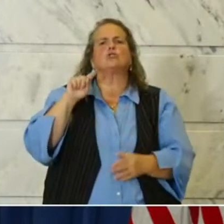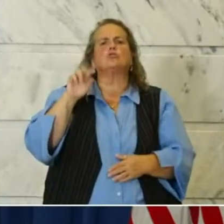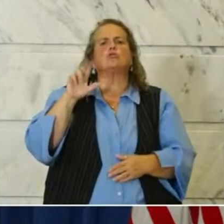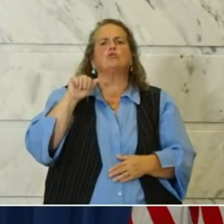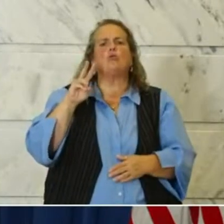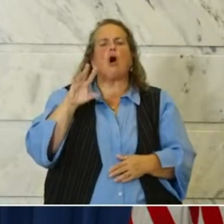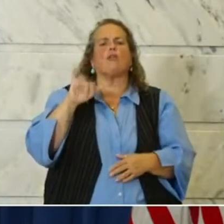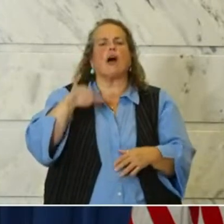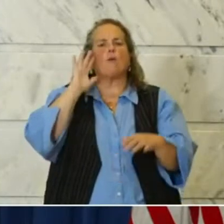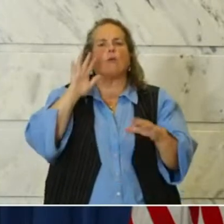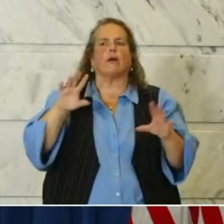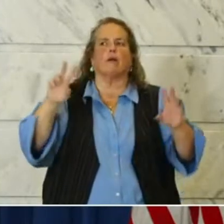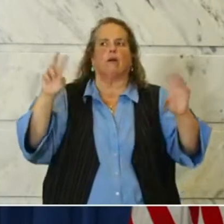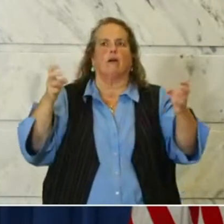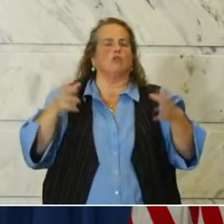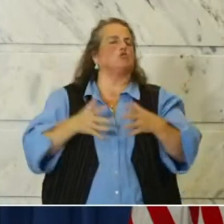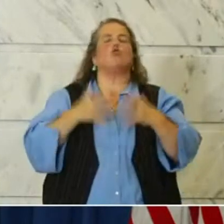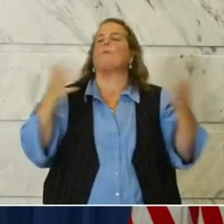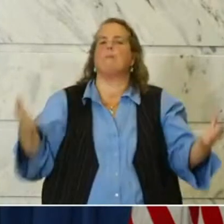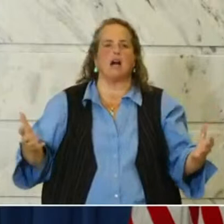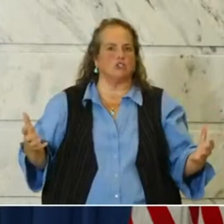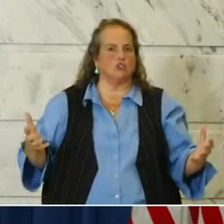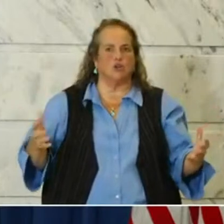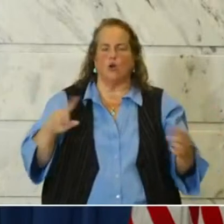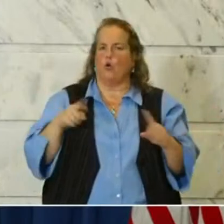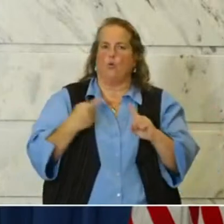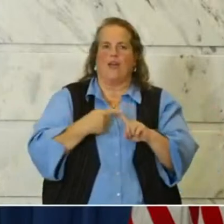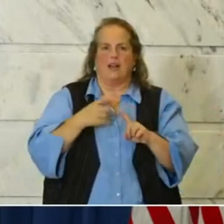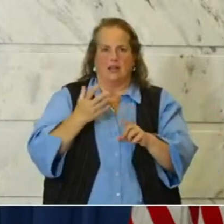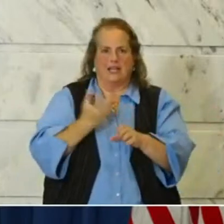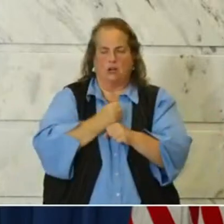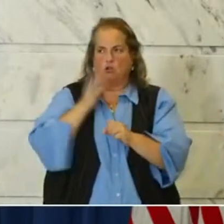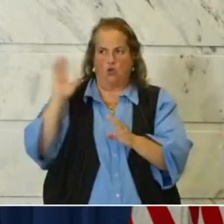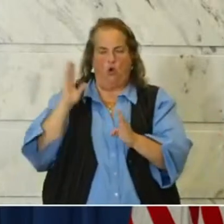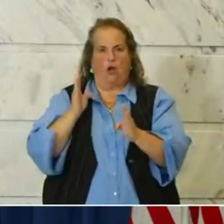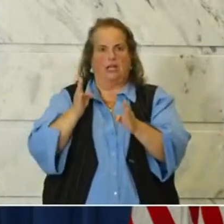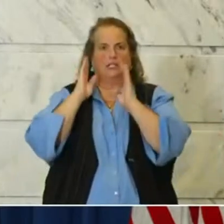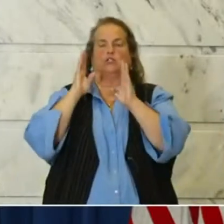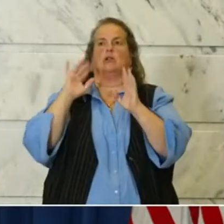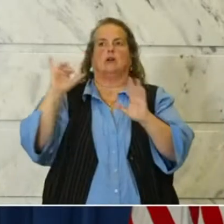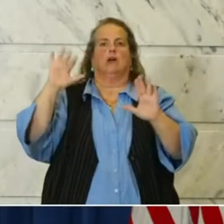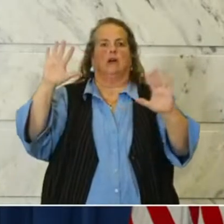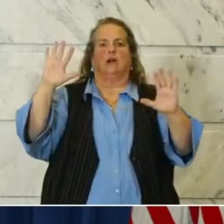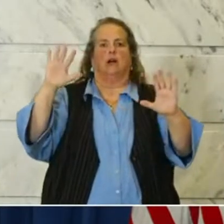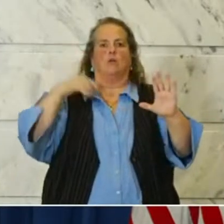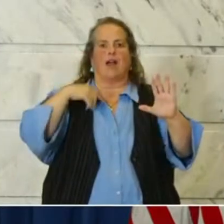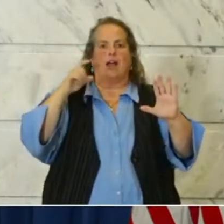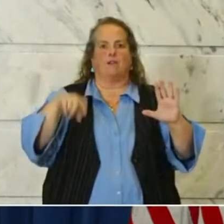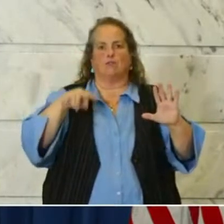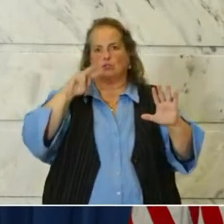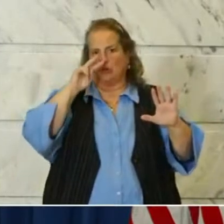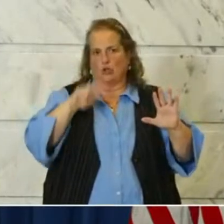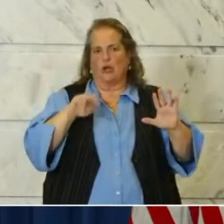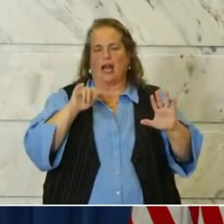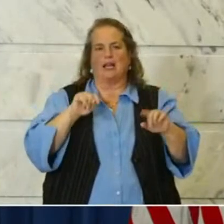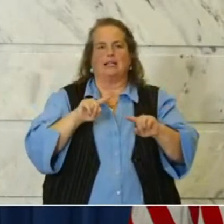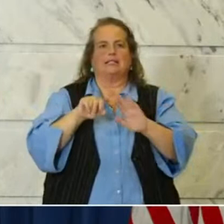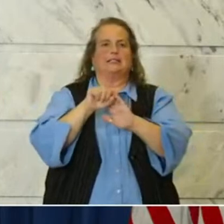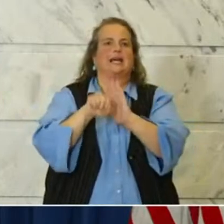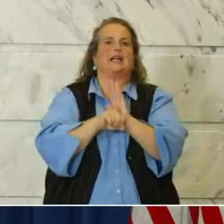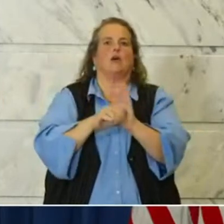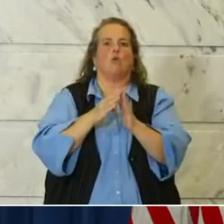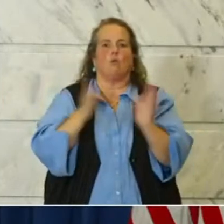When does it catch your attention and say, look, we have to look at this from a state